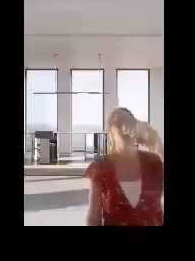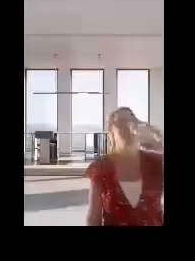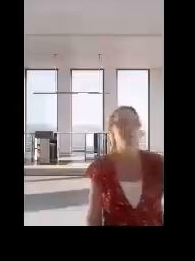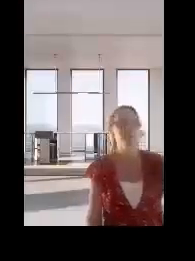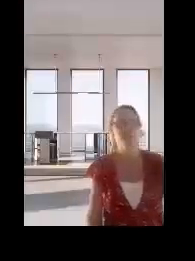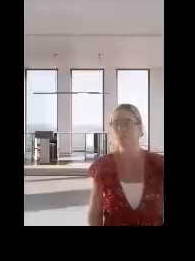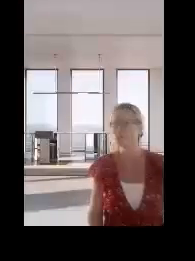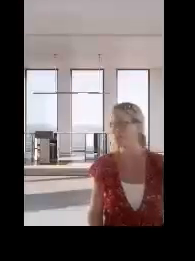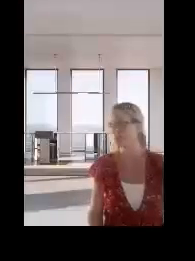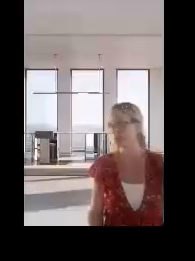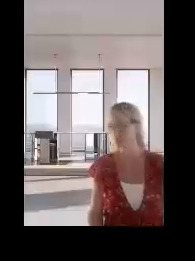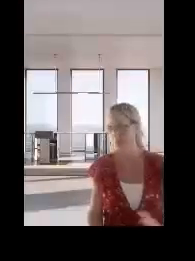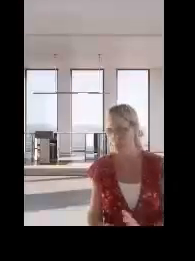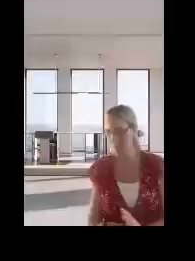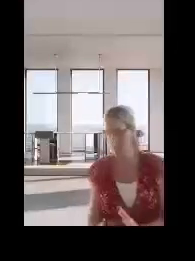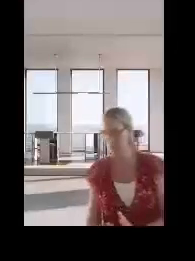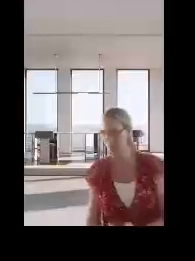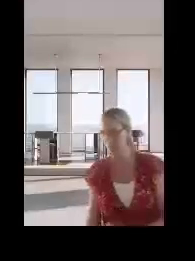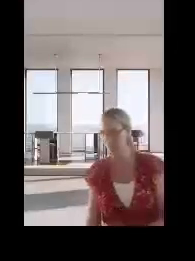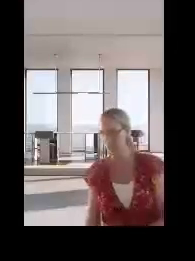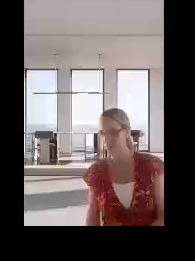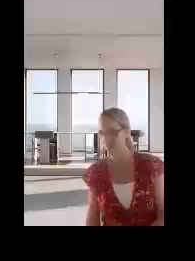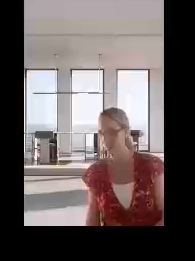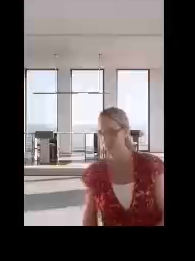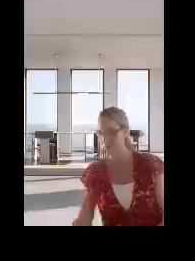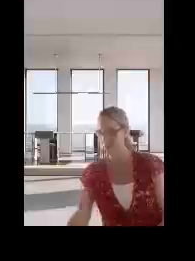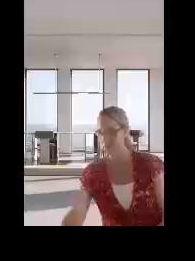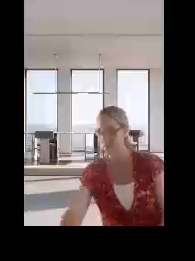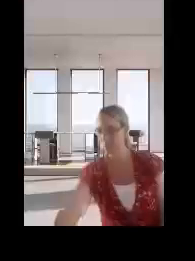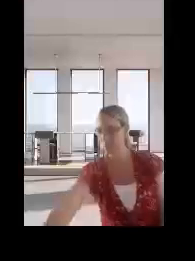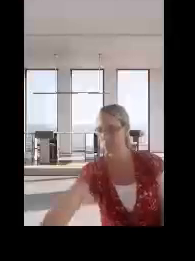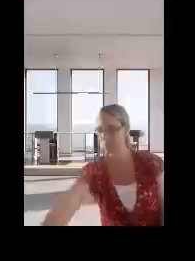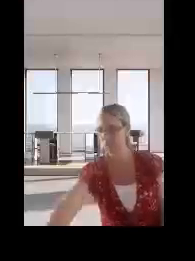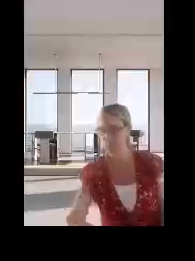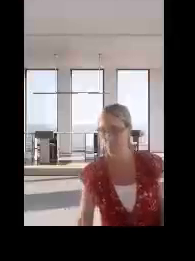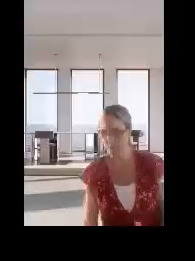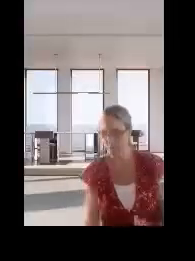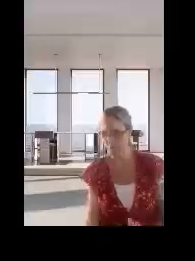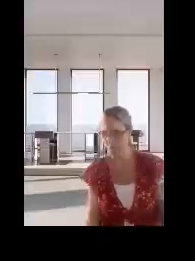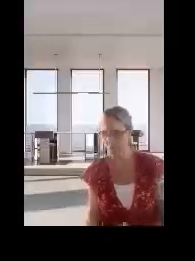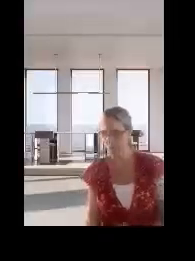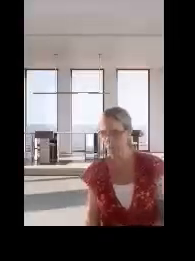you just need to give us the highlights and why you think it's important for us on this.